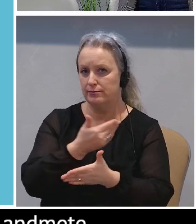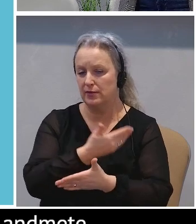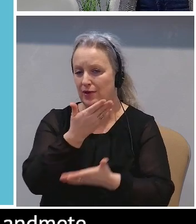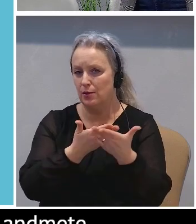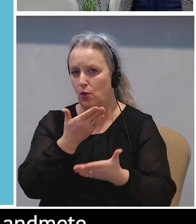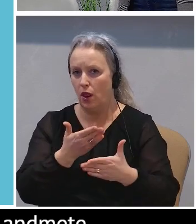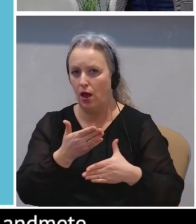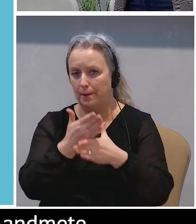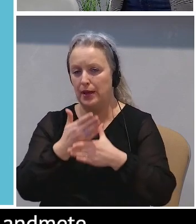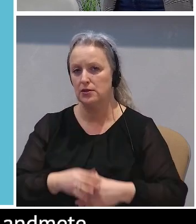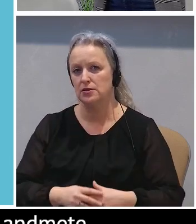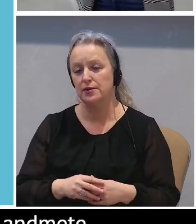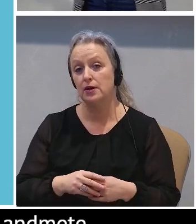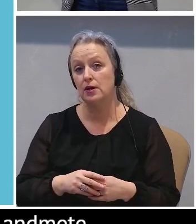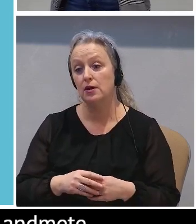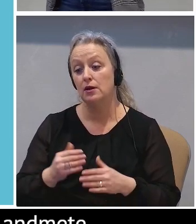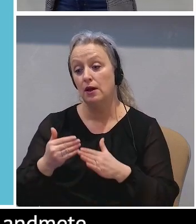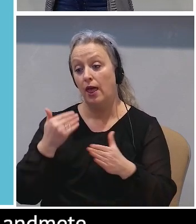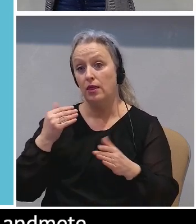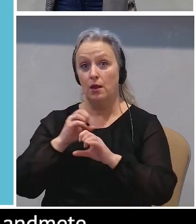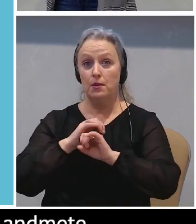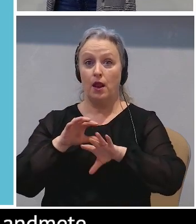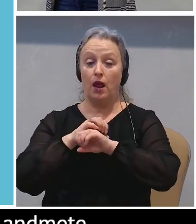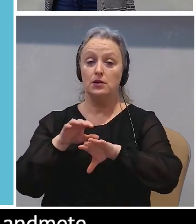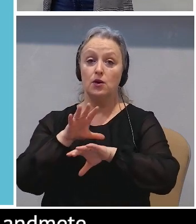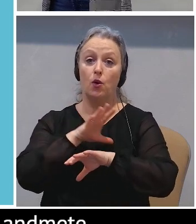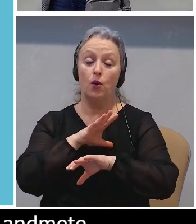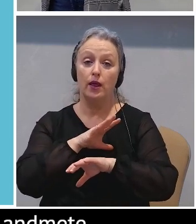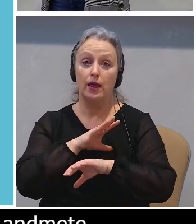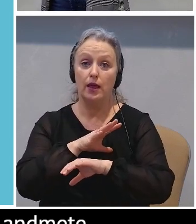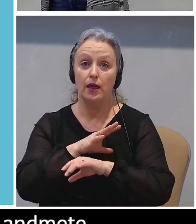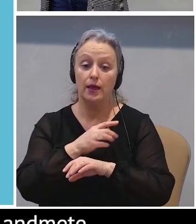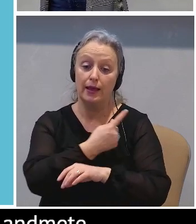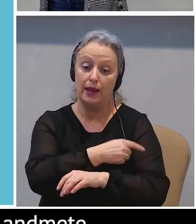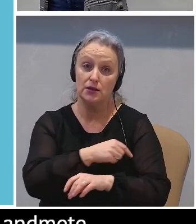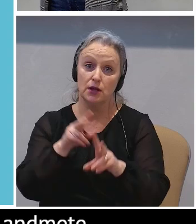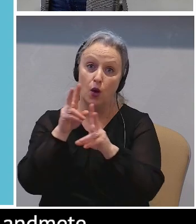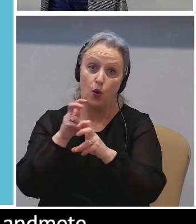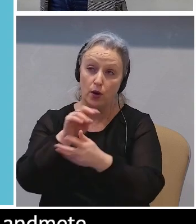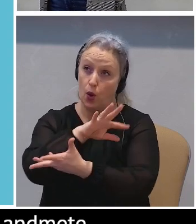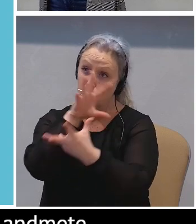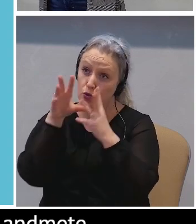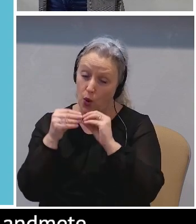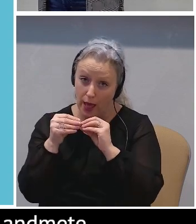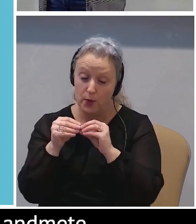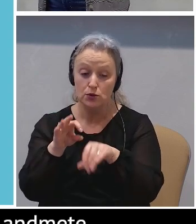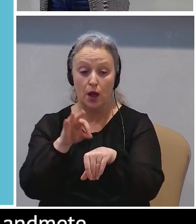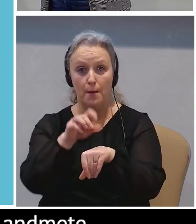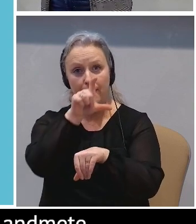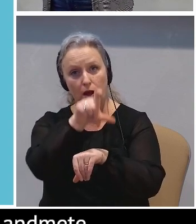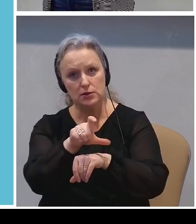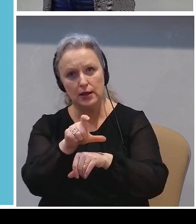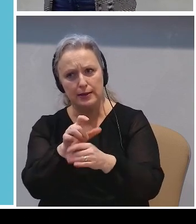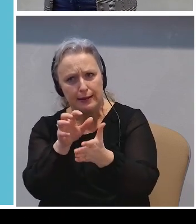something that is meaningful for the patient, this ERICA project has developed the PROMPTS repository. This is a repository of